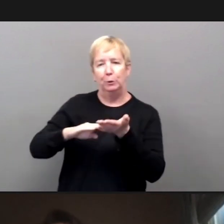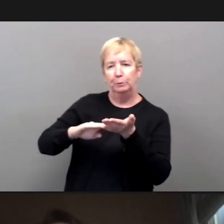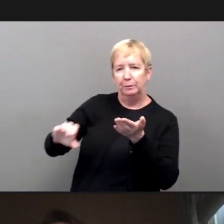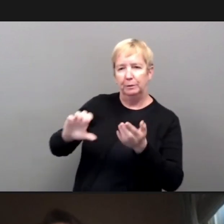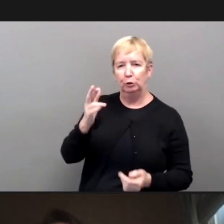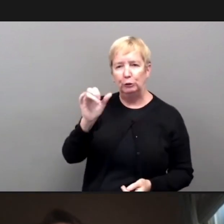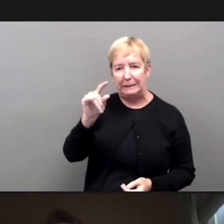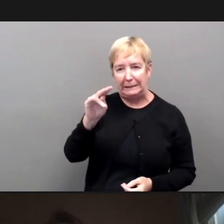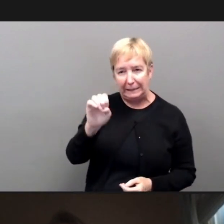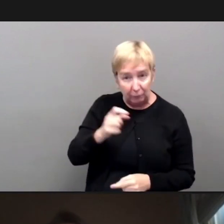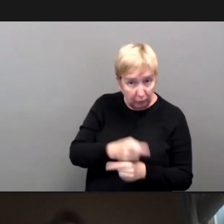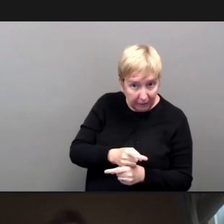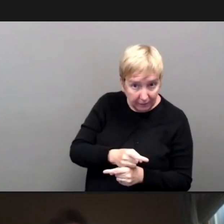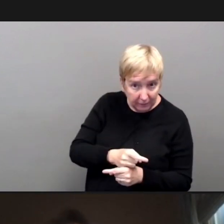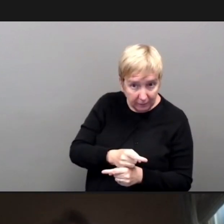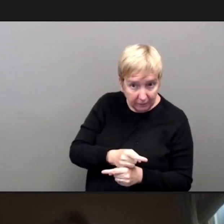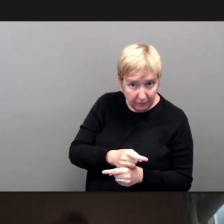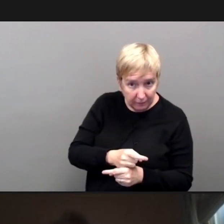right, Christine? Or did you,